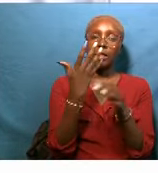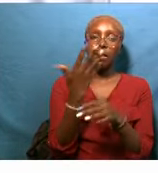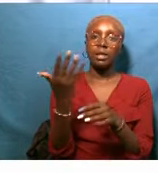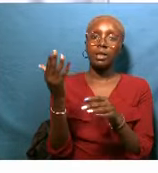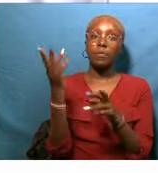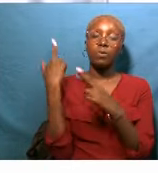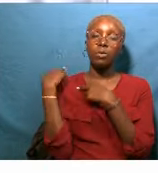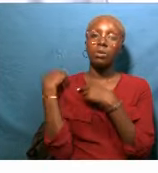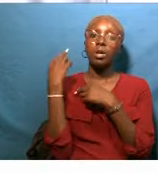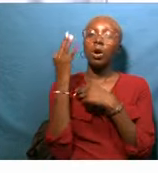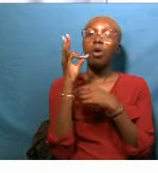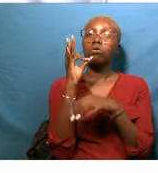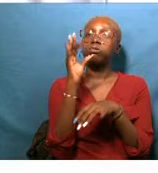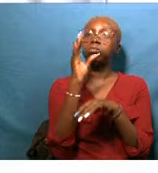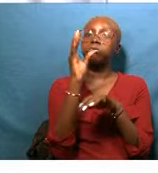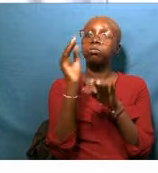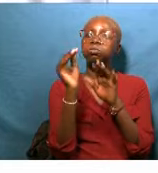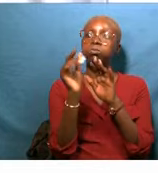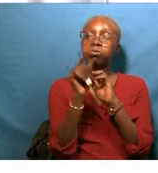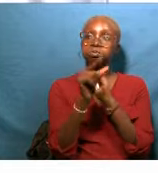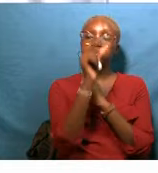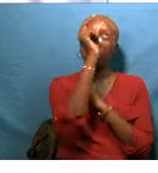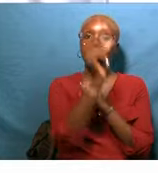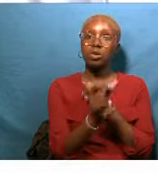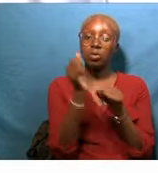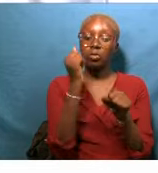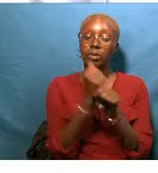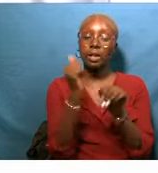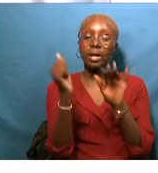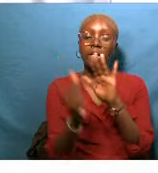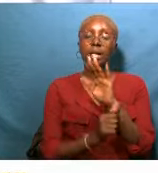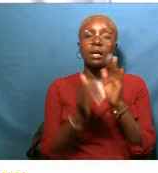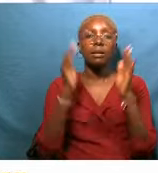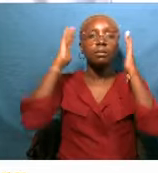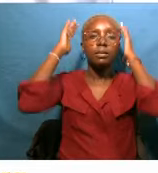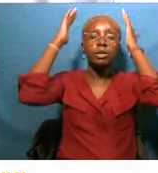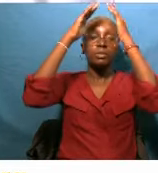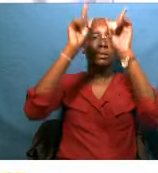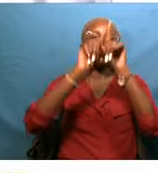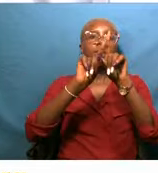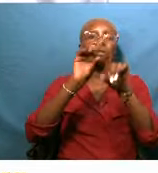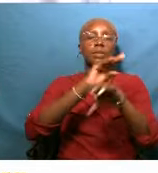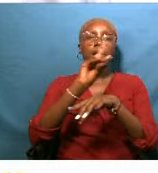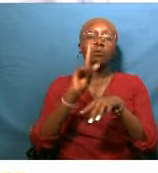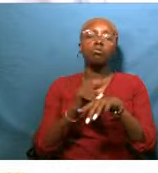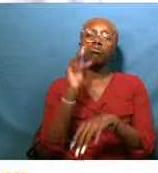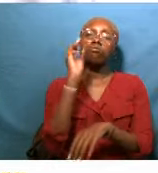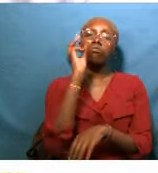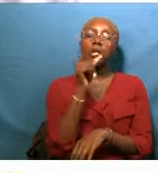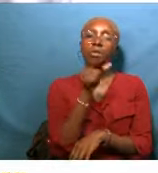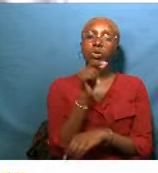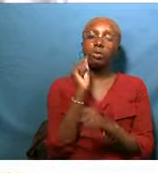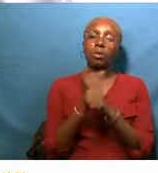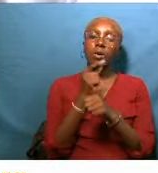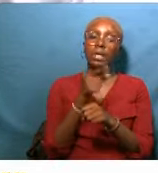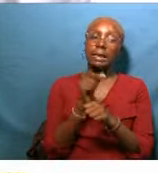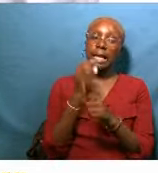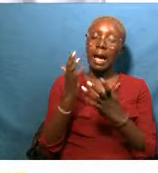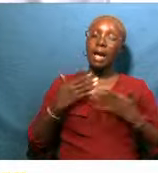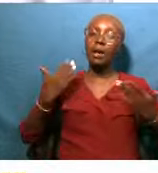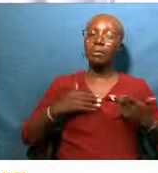of the archdeacon to work under the bishop in the administration of the diocese. Will you do this gladly and